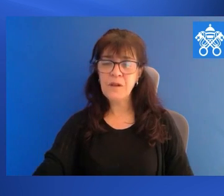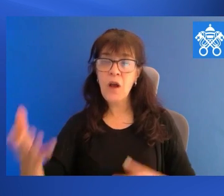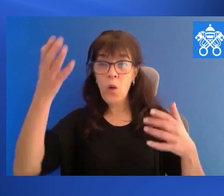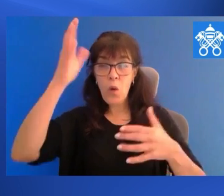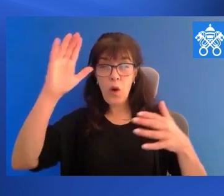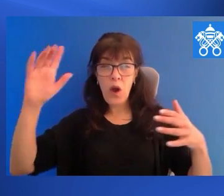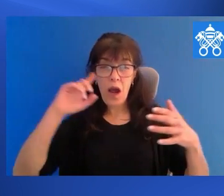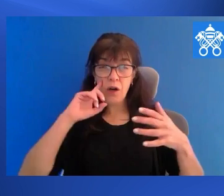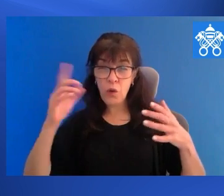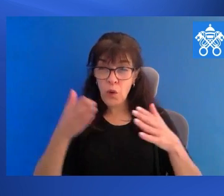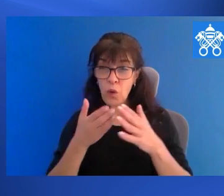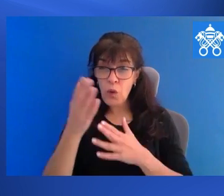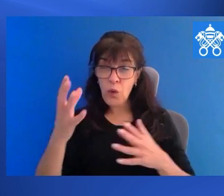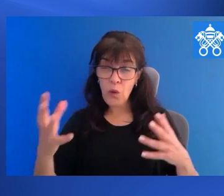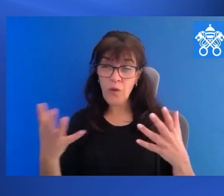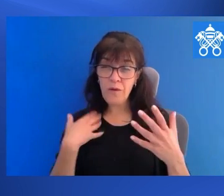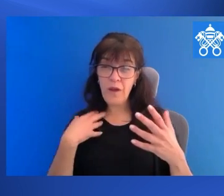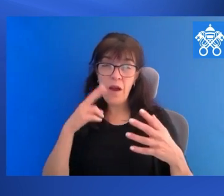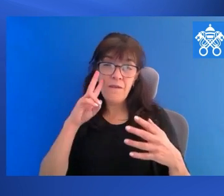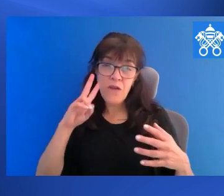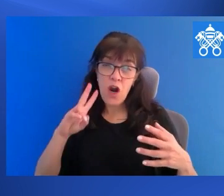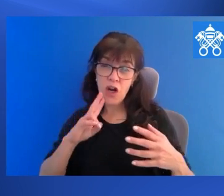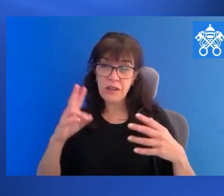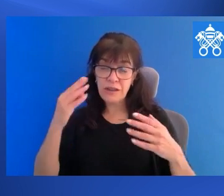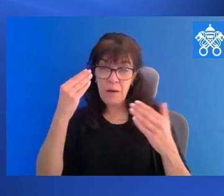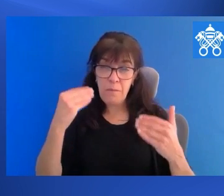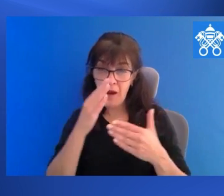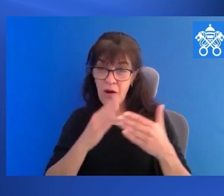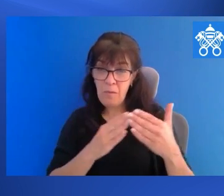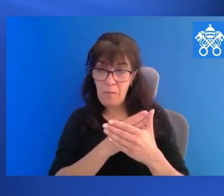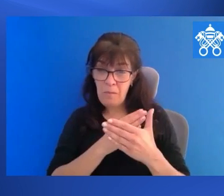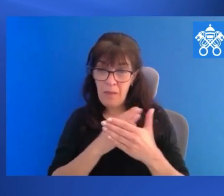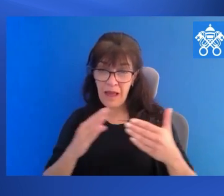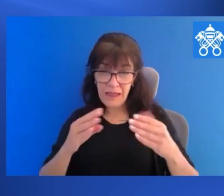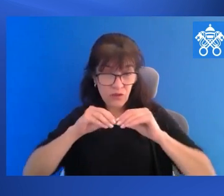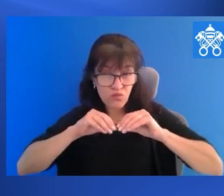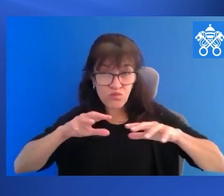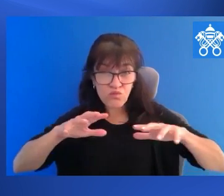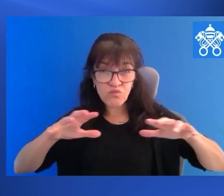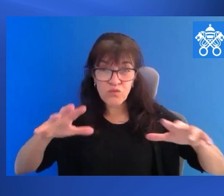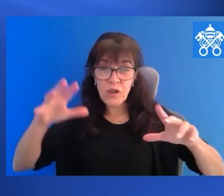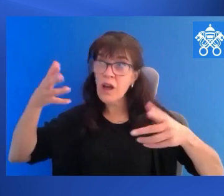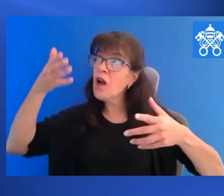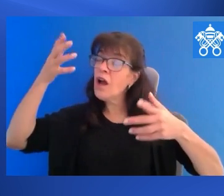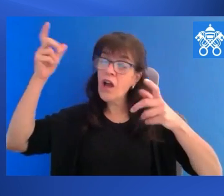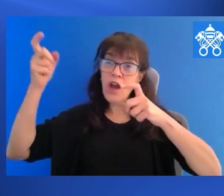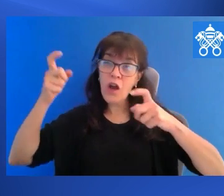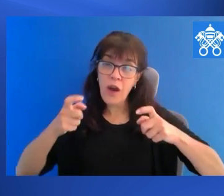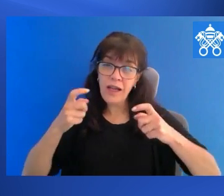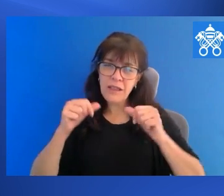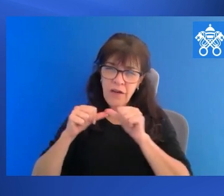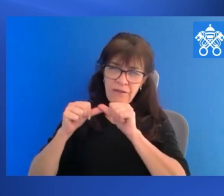O God, who through the fruitful virginity of Blessed Mary bestowed on the human race the grace of eternal